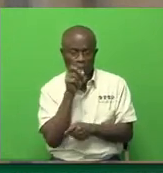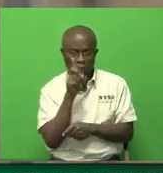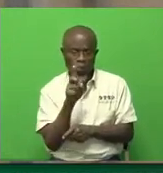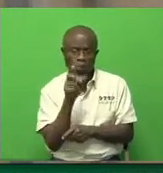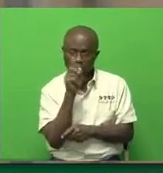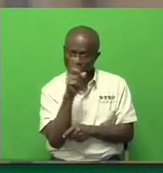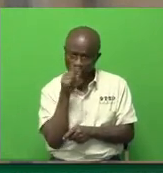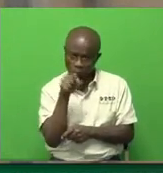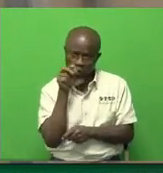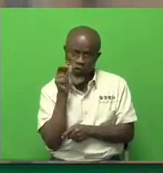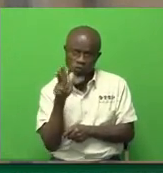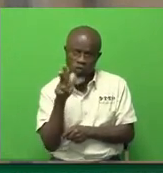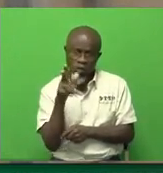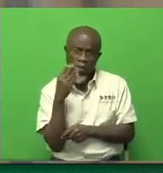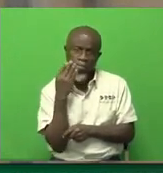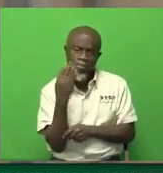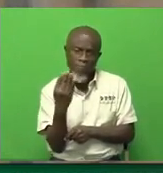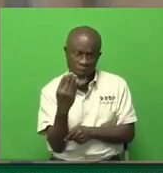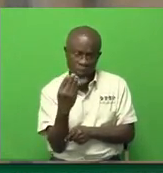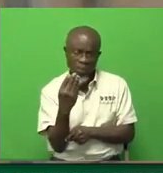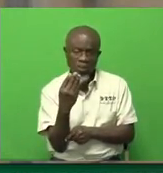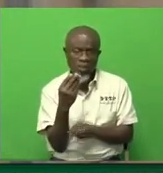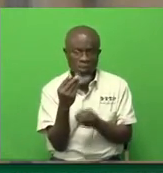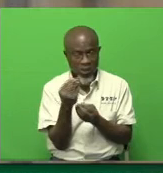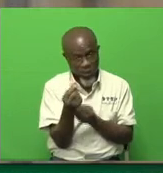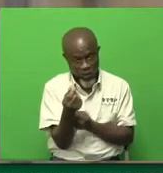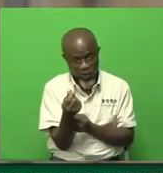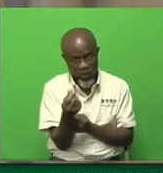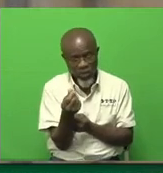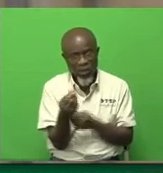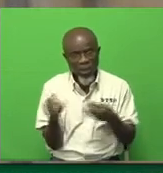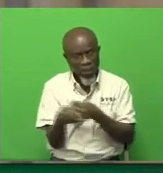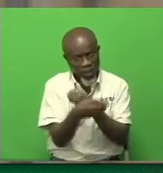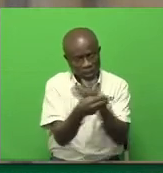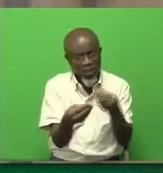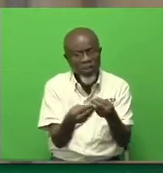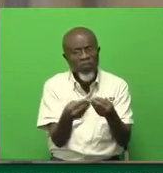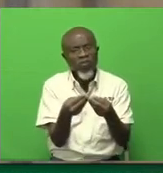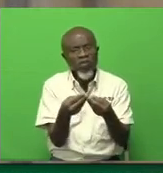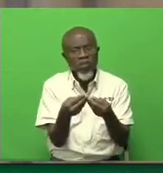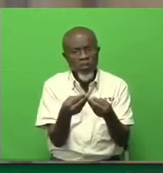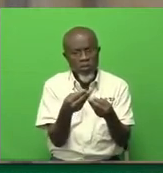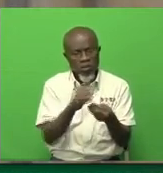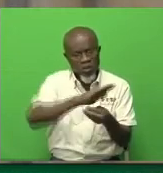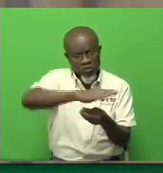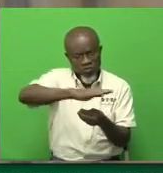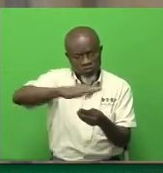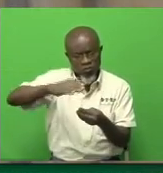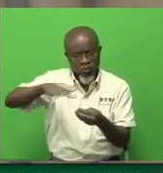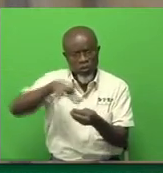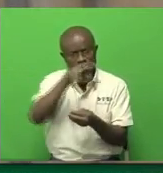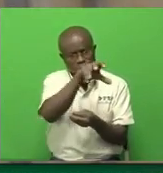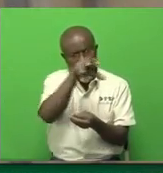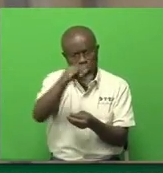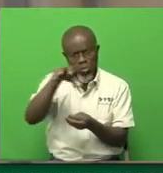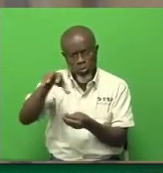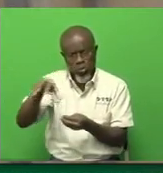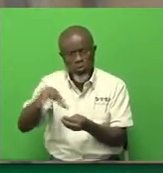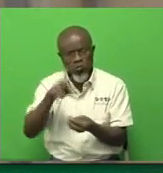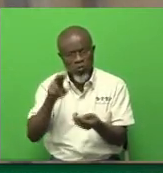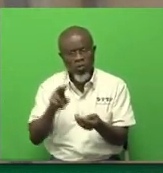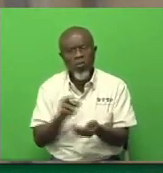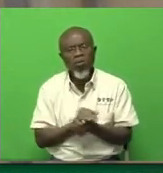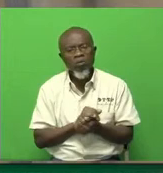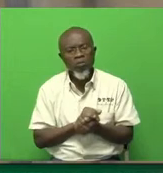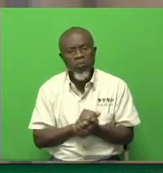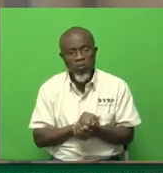million billion dollars sorry 1.3 billion is allocated to these institutions if you